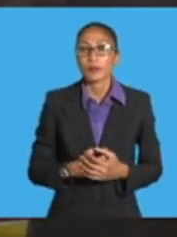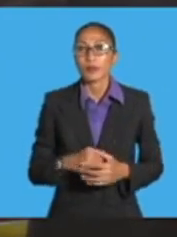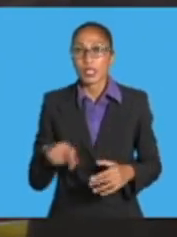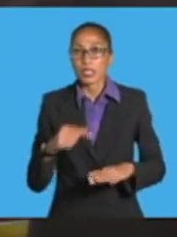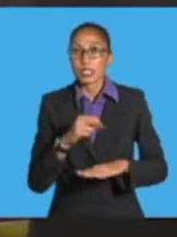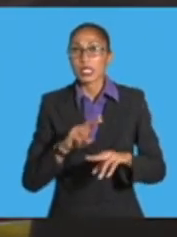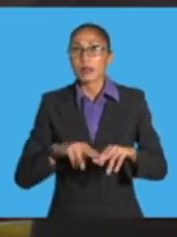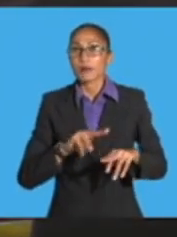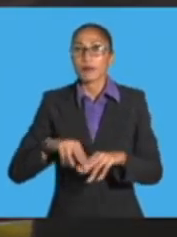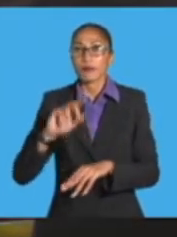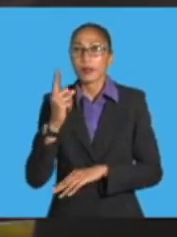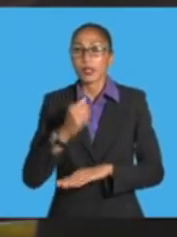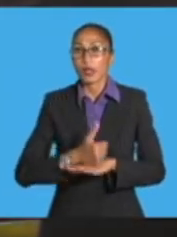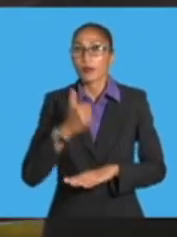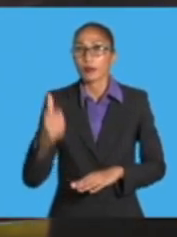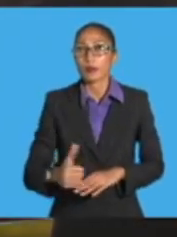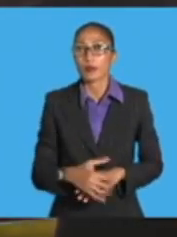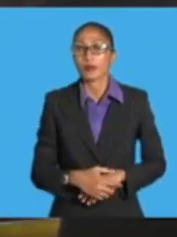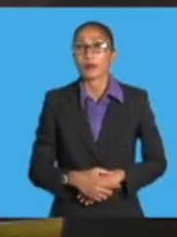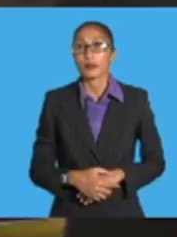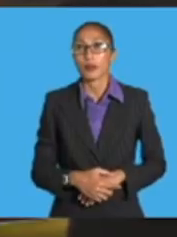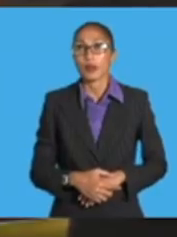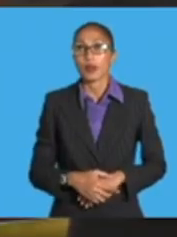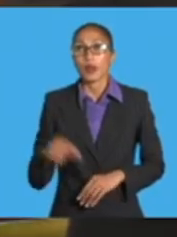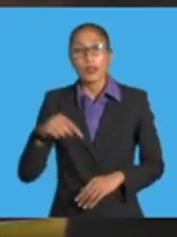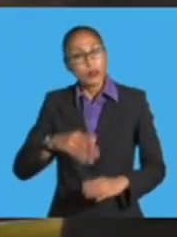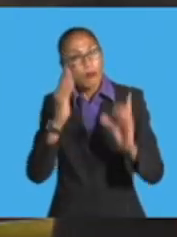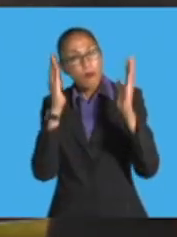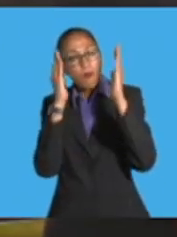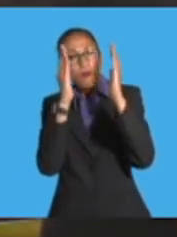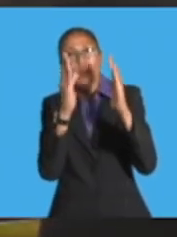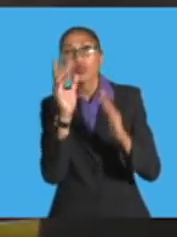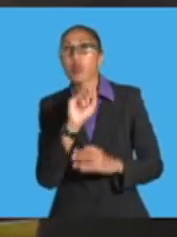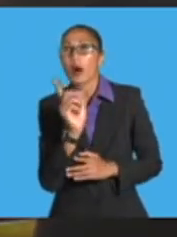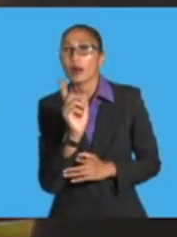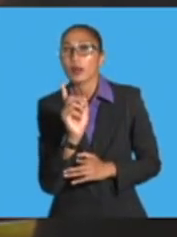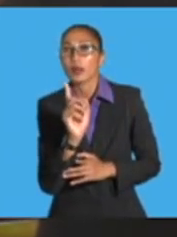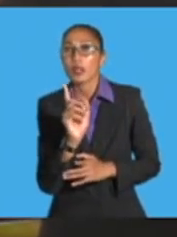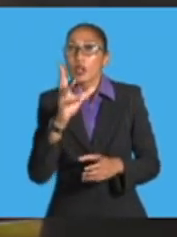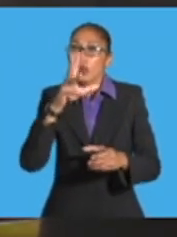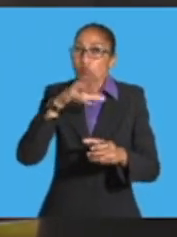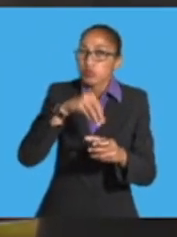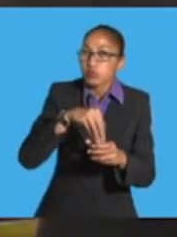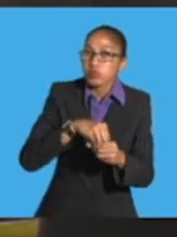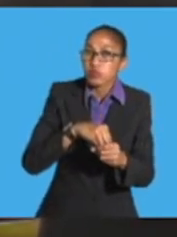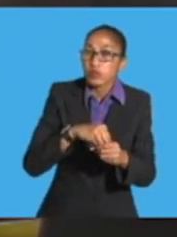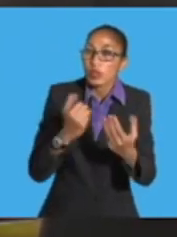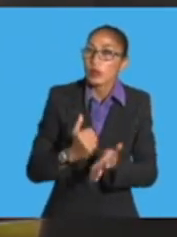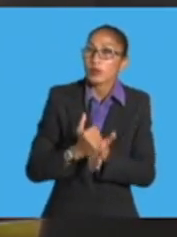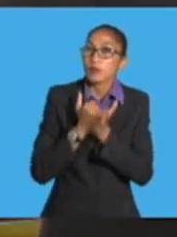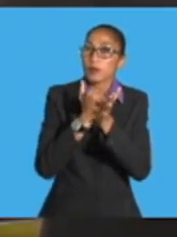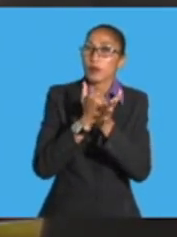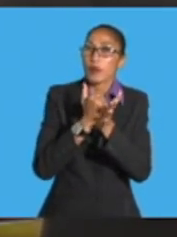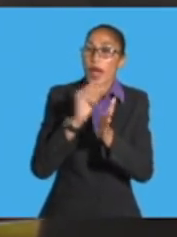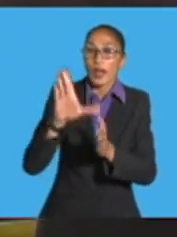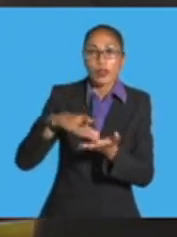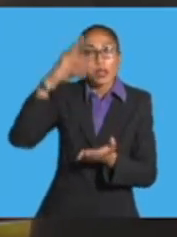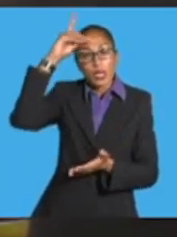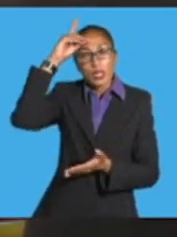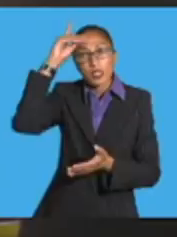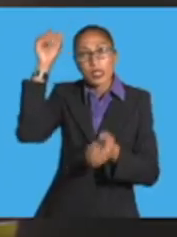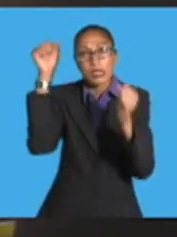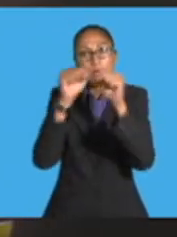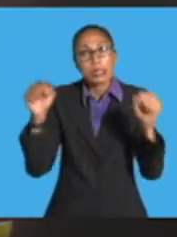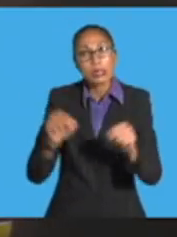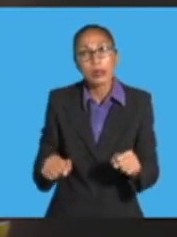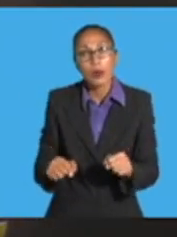government. This is all aimed at ensuring an inclusive and supportive education system for